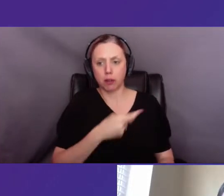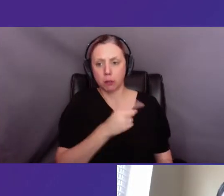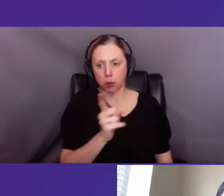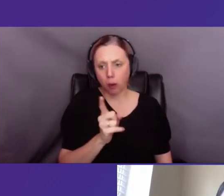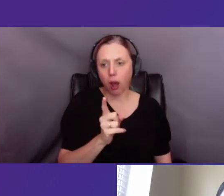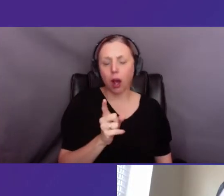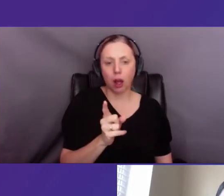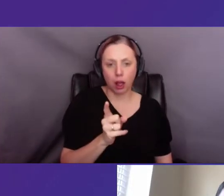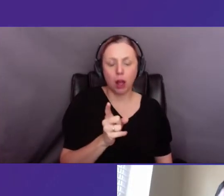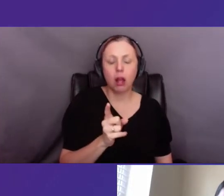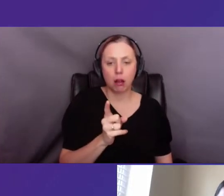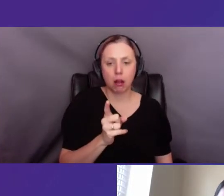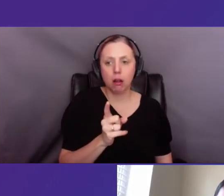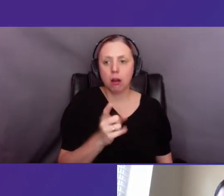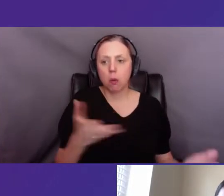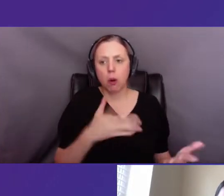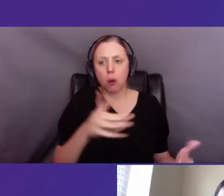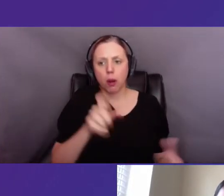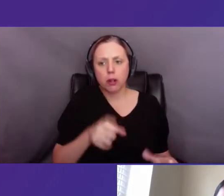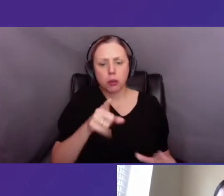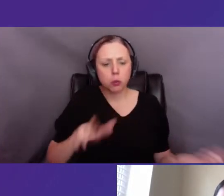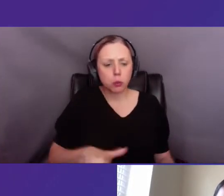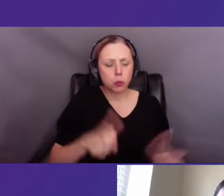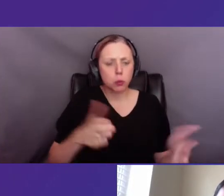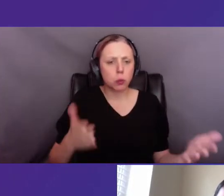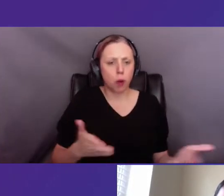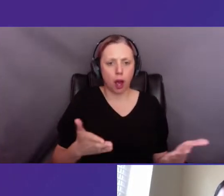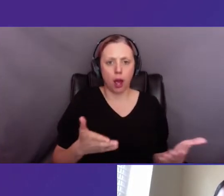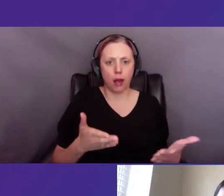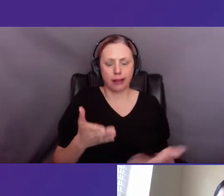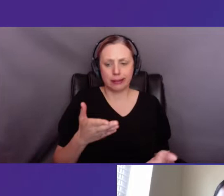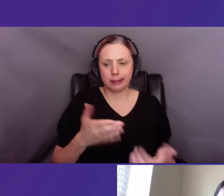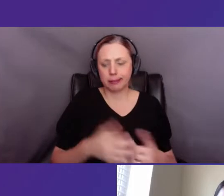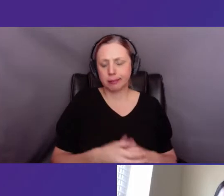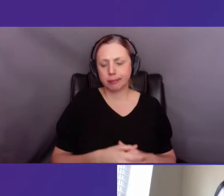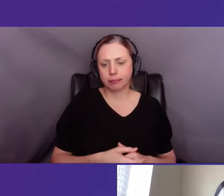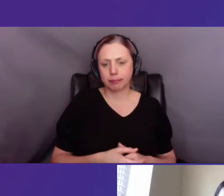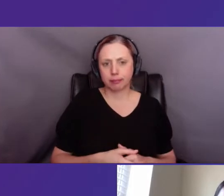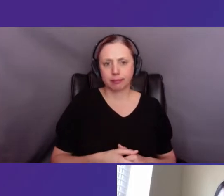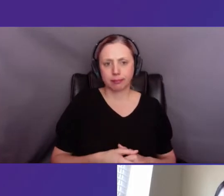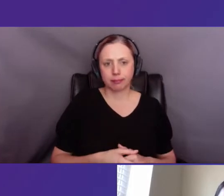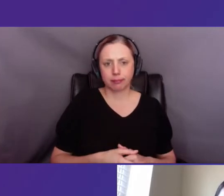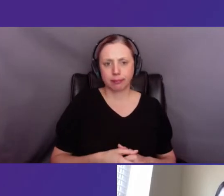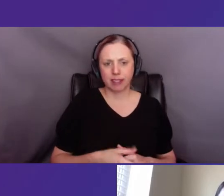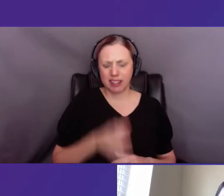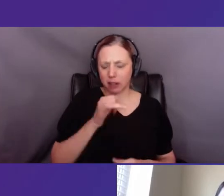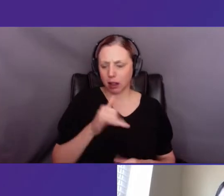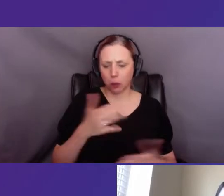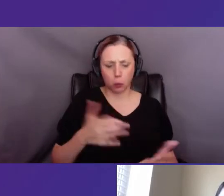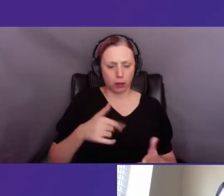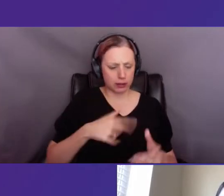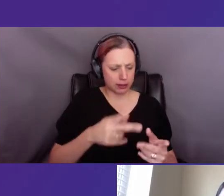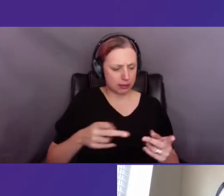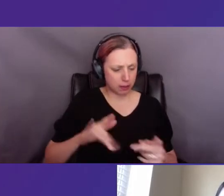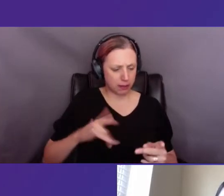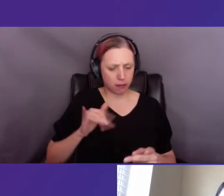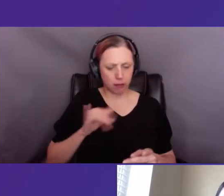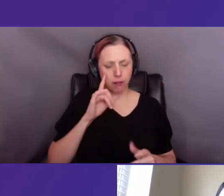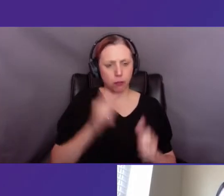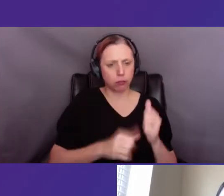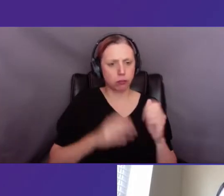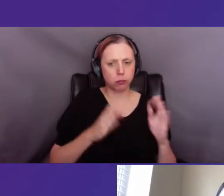what do I need you to do? Instead of, what does this space feel like for each person?